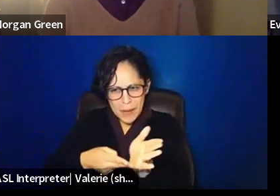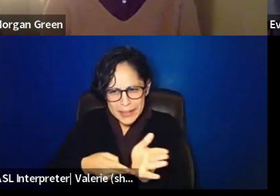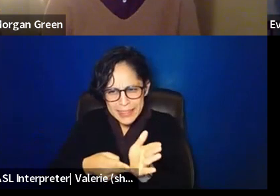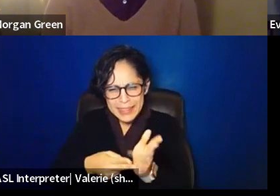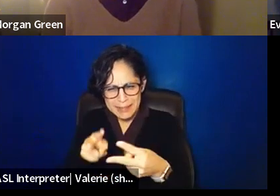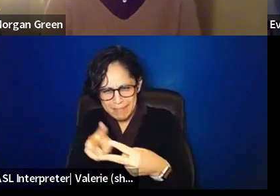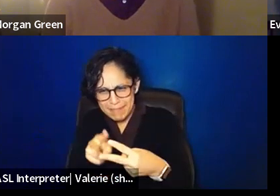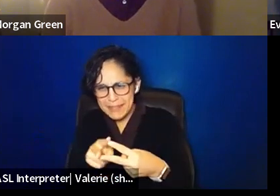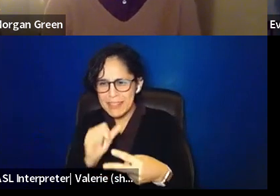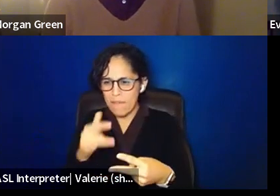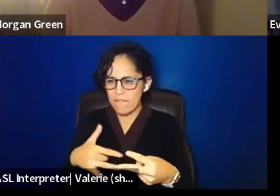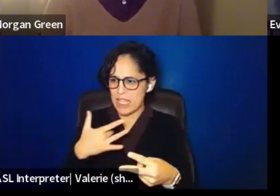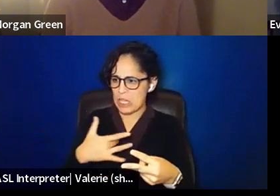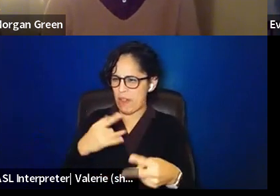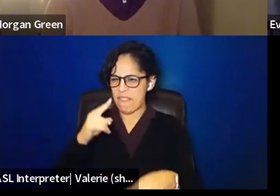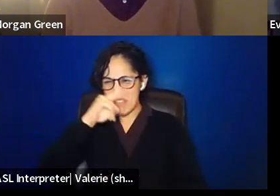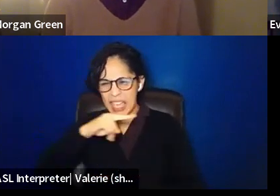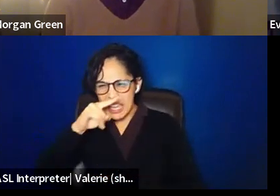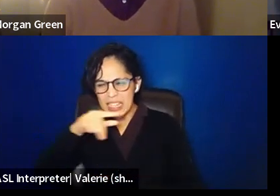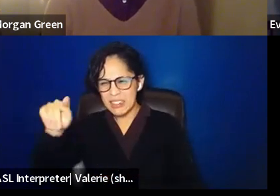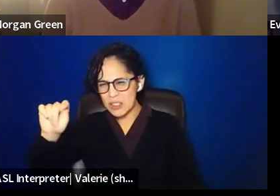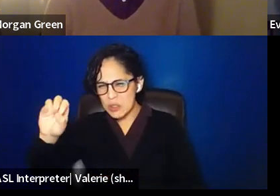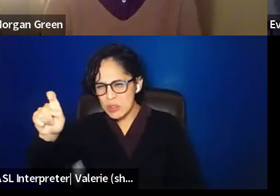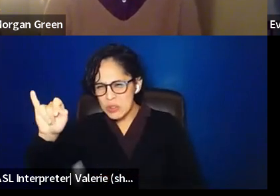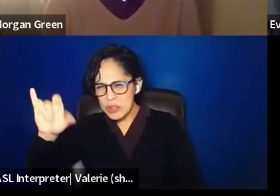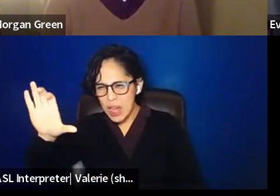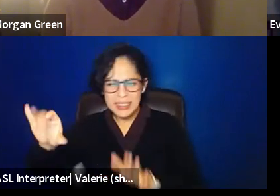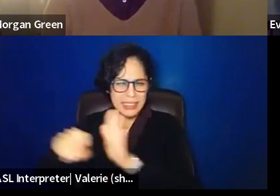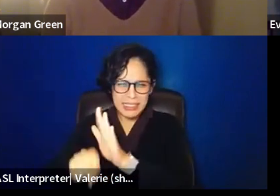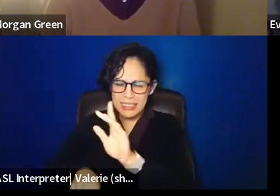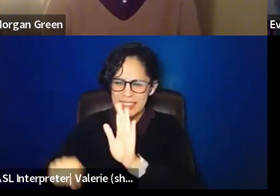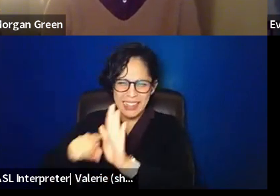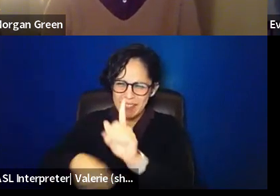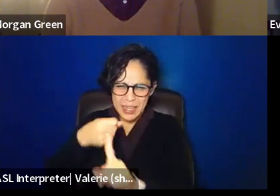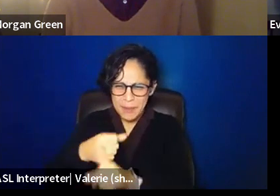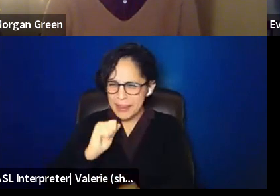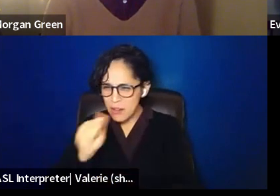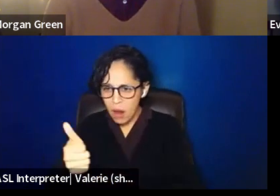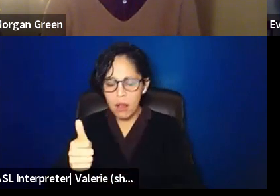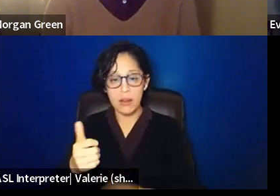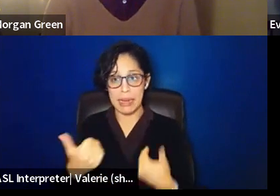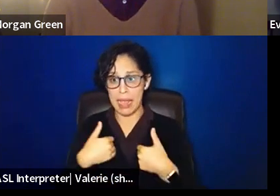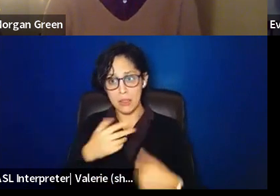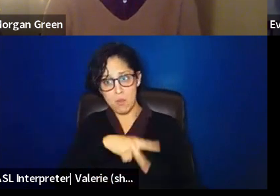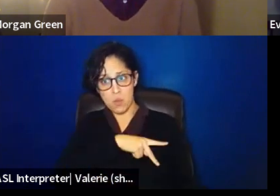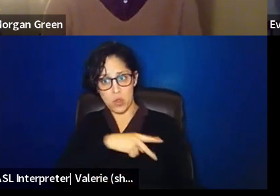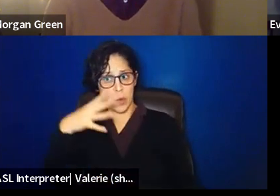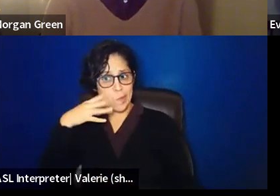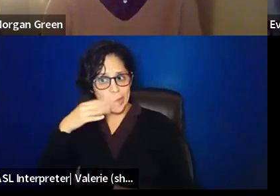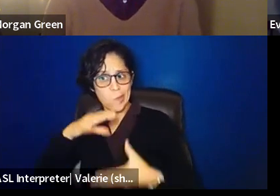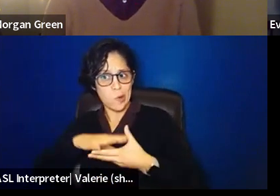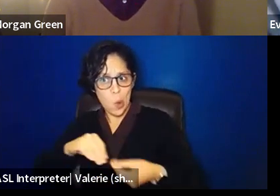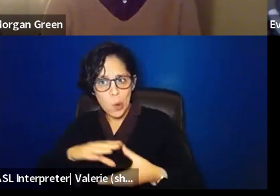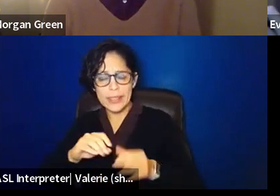or toxic? And it has really personal specific examples, and it's really about, in my mind,